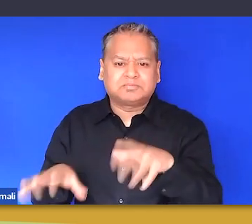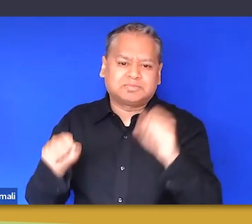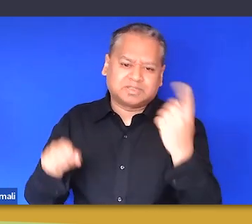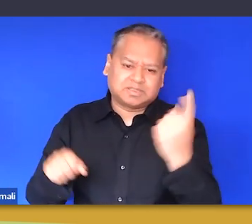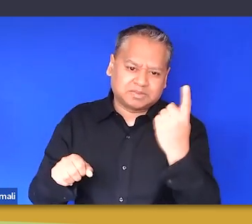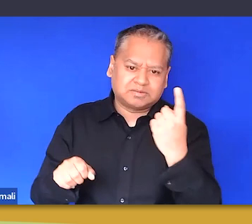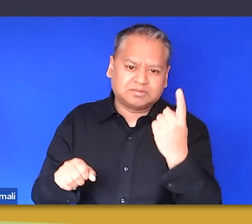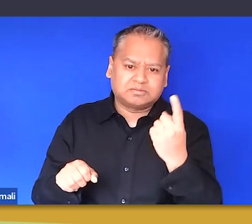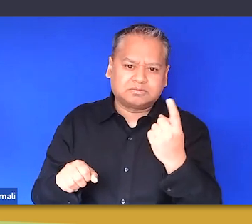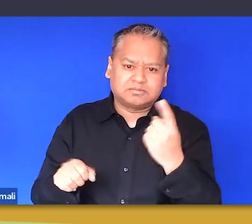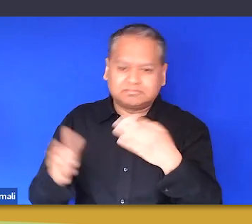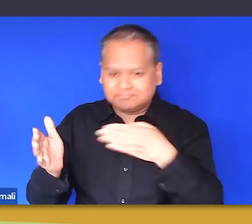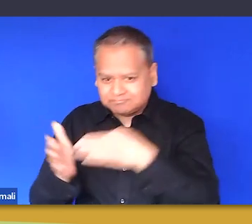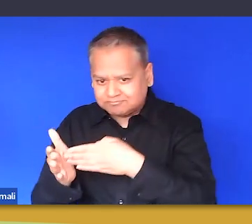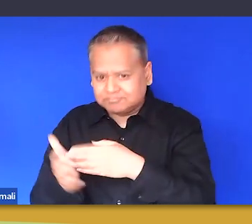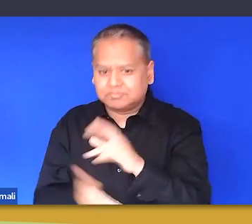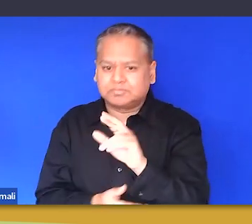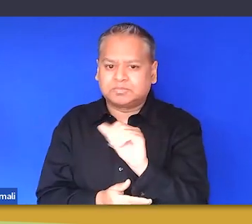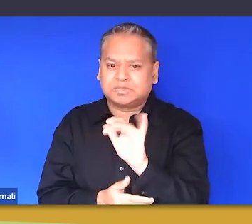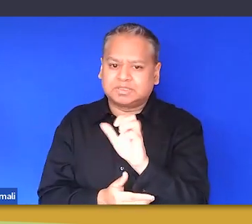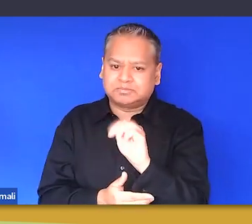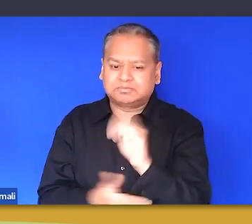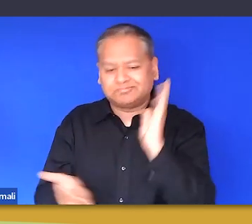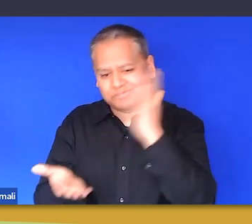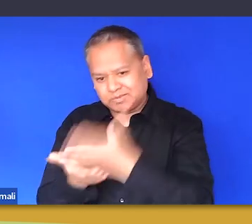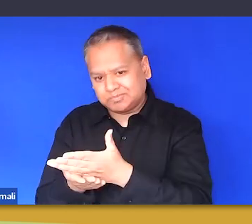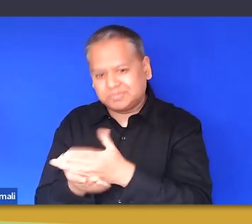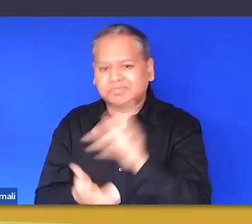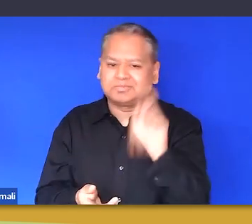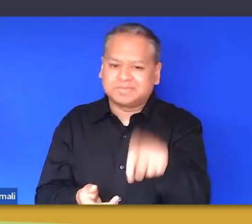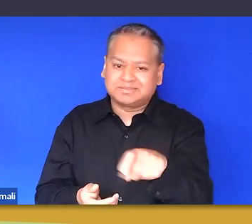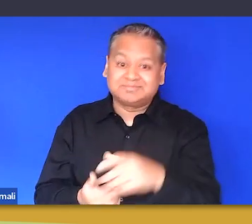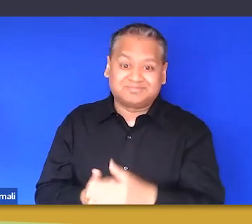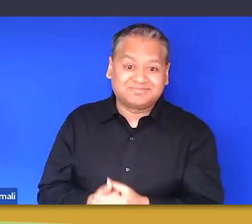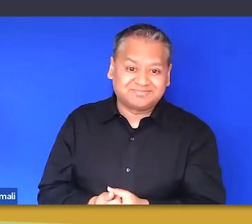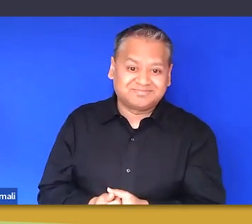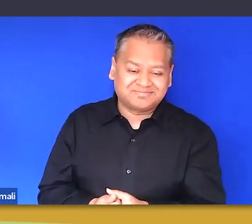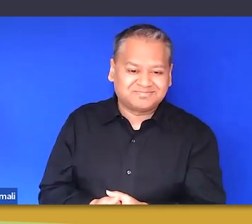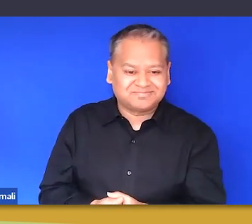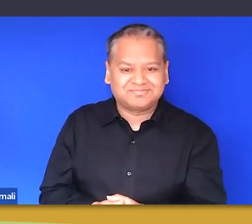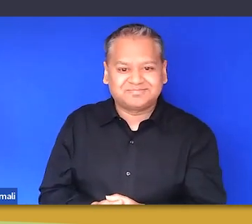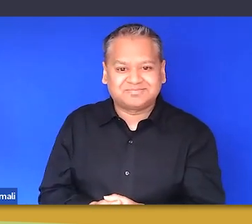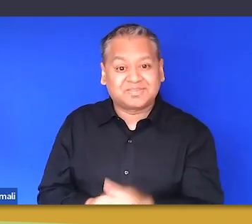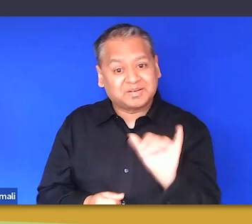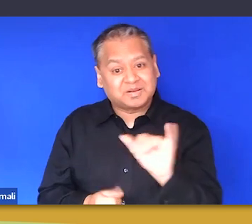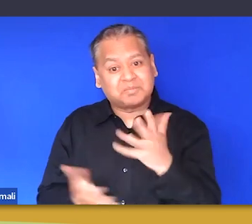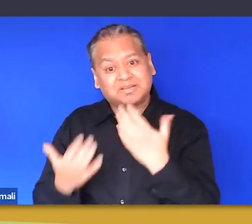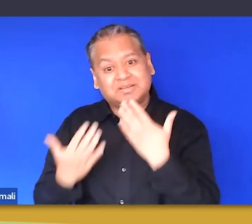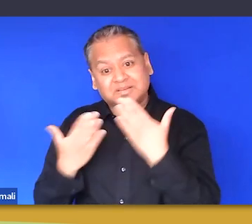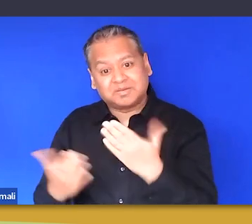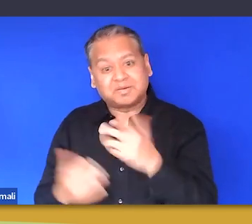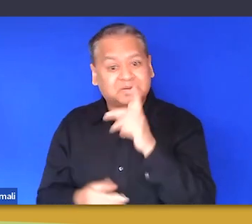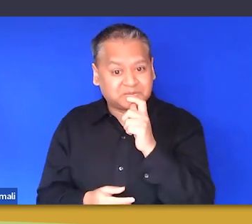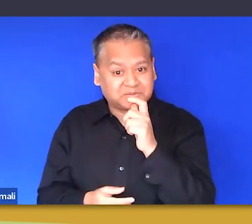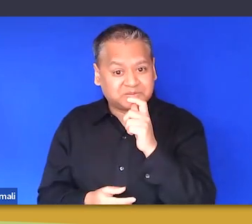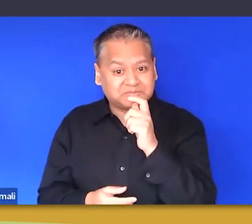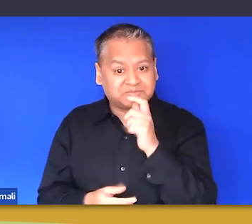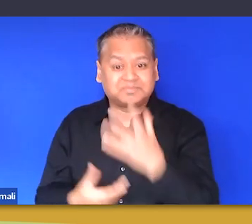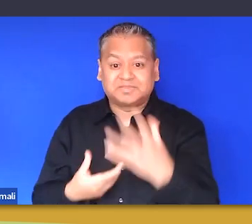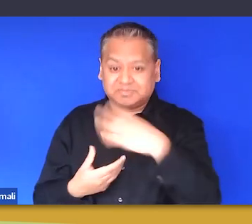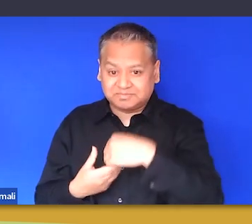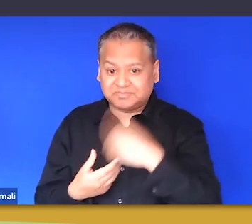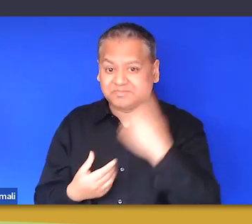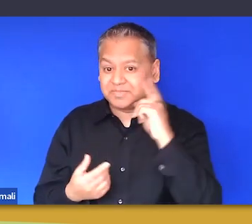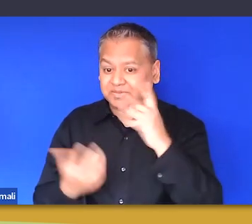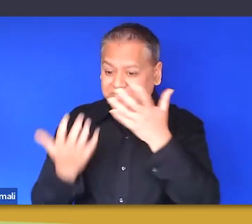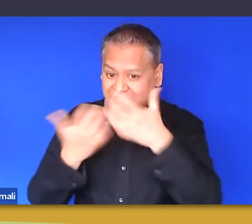us. Before we close, I would also like to thank everyone involved in putting on these awards. And I would now like to welcome Hassan